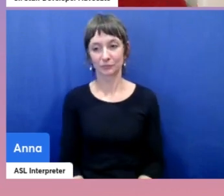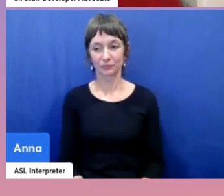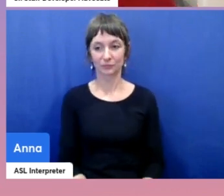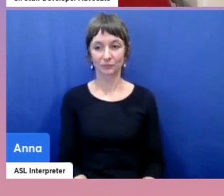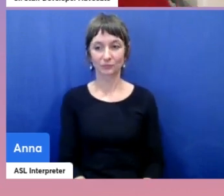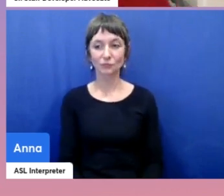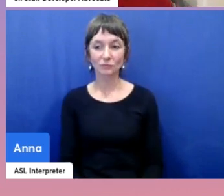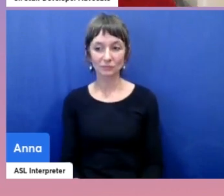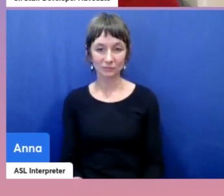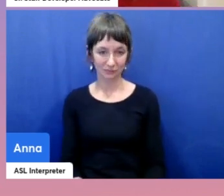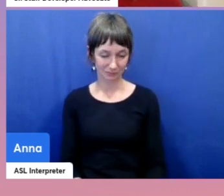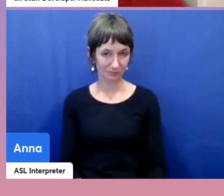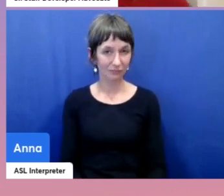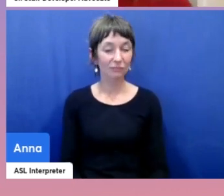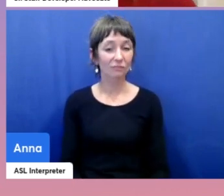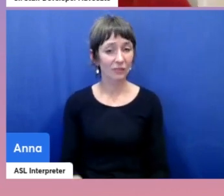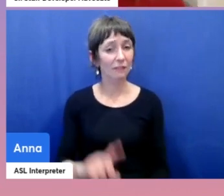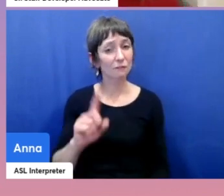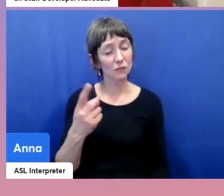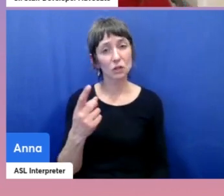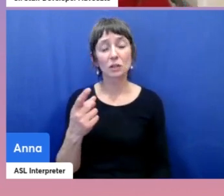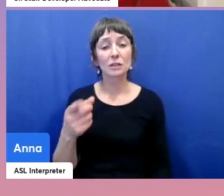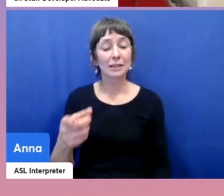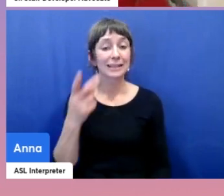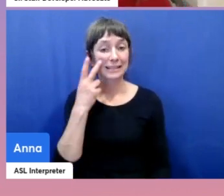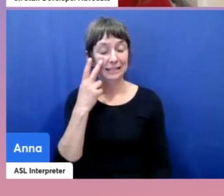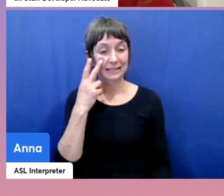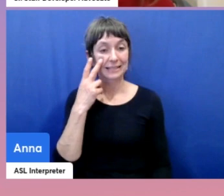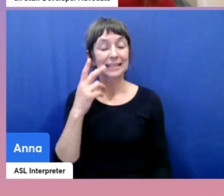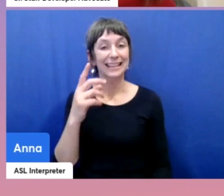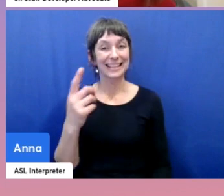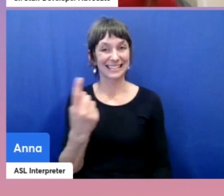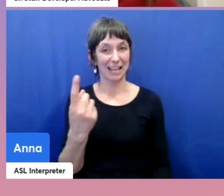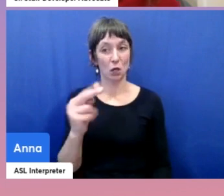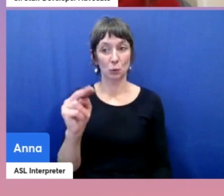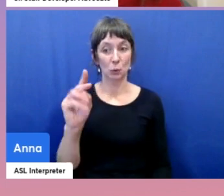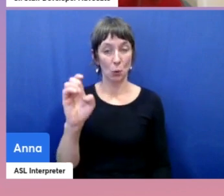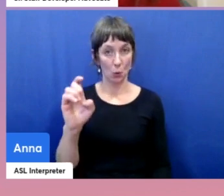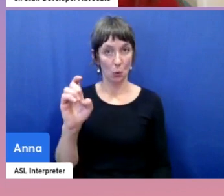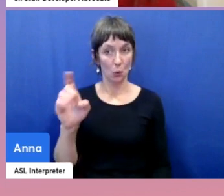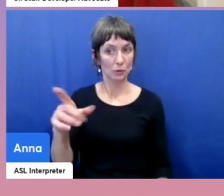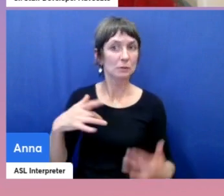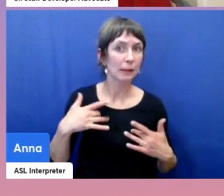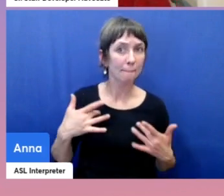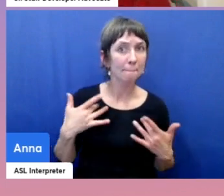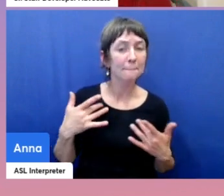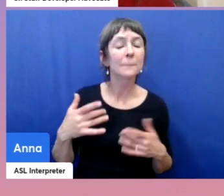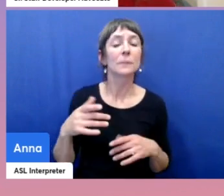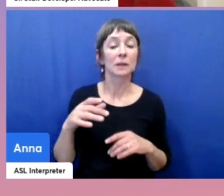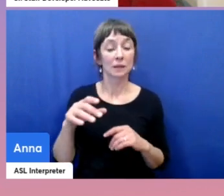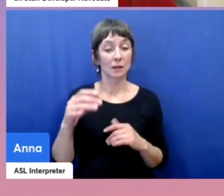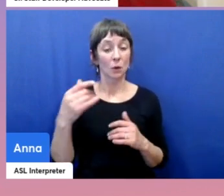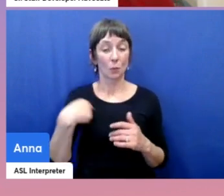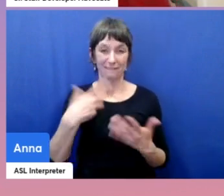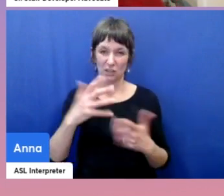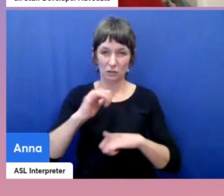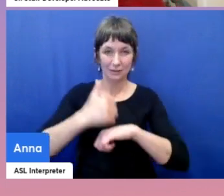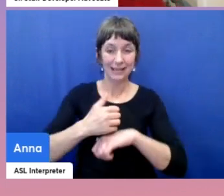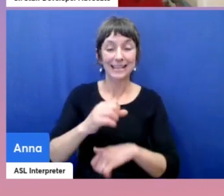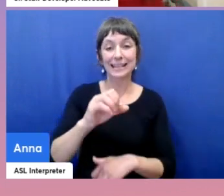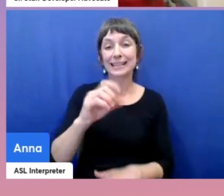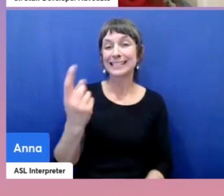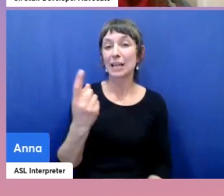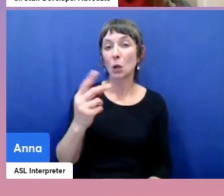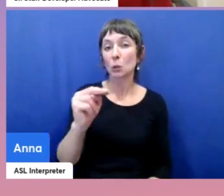Now, first, let's get the status of our single Kubernetes node by running kubectl get nodes. Now, we created a single node cluster, so